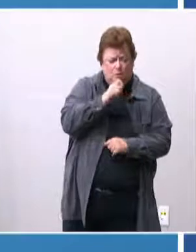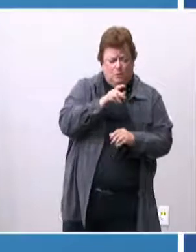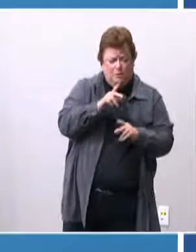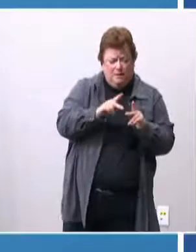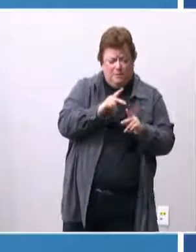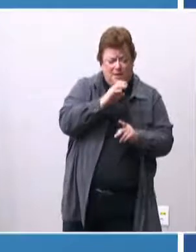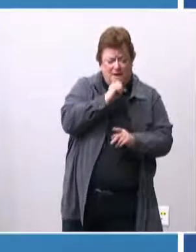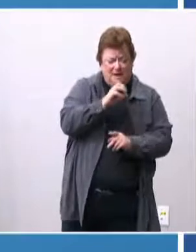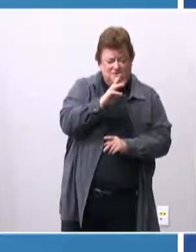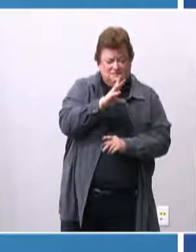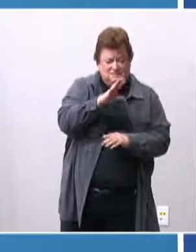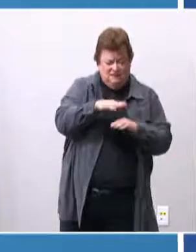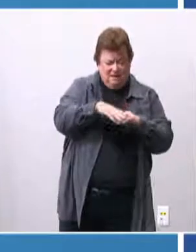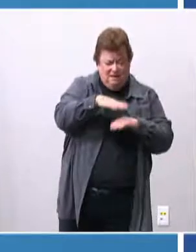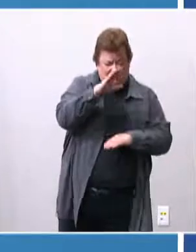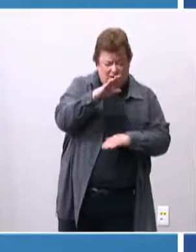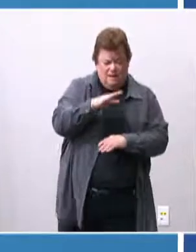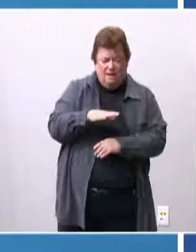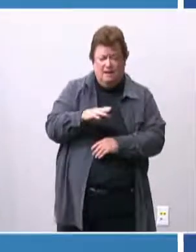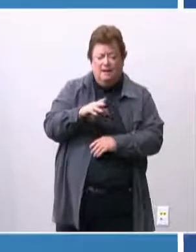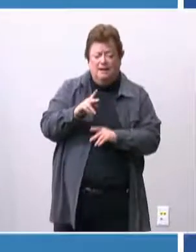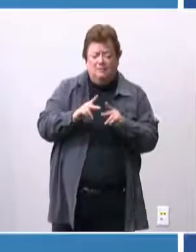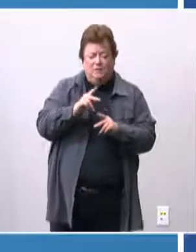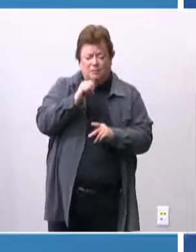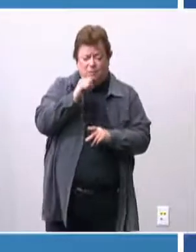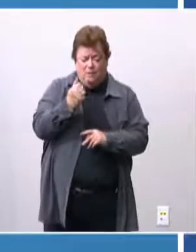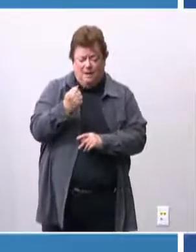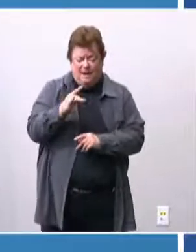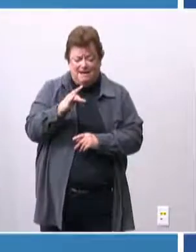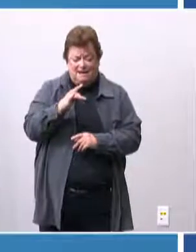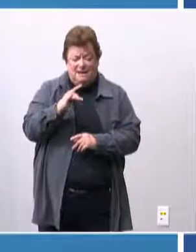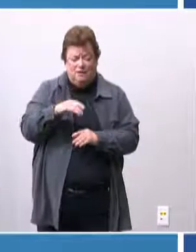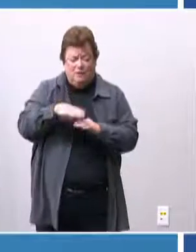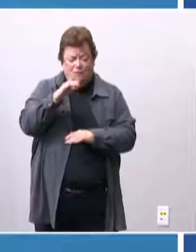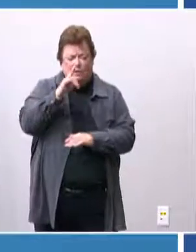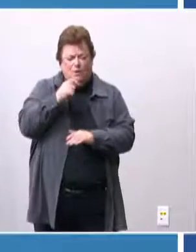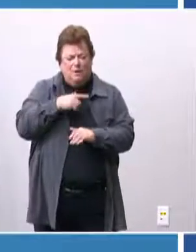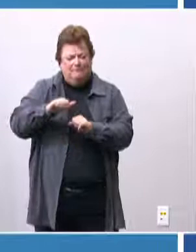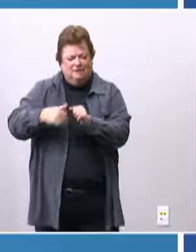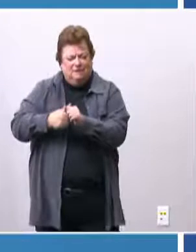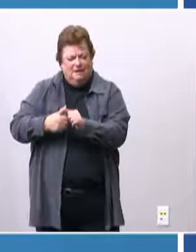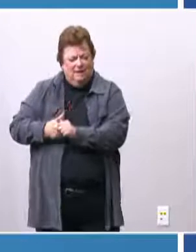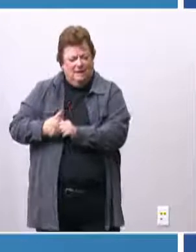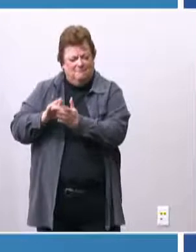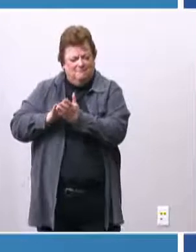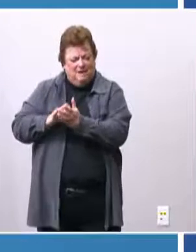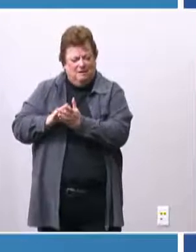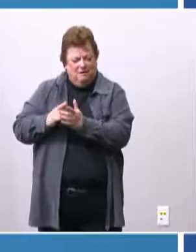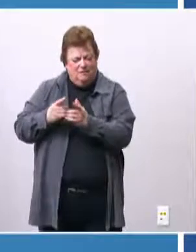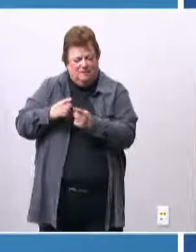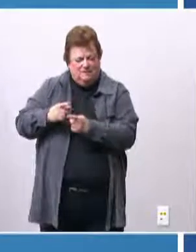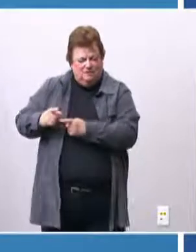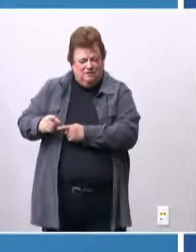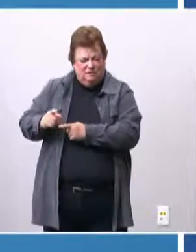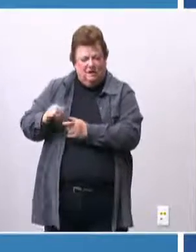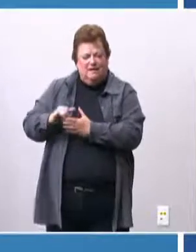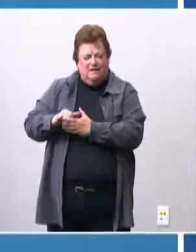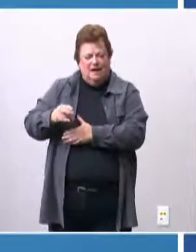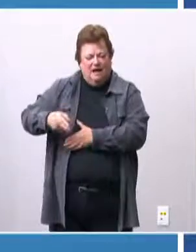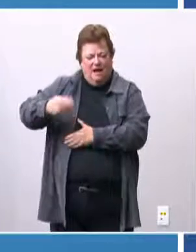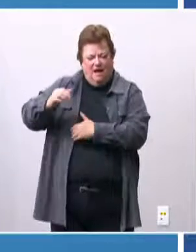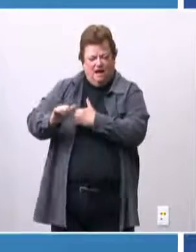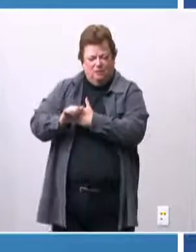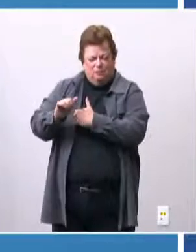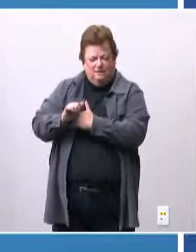and older, people 18 and over with underlying medical conditions that put them at high risk of